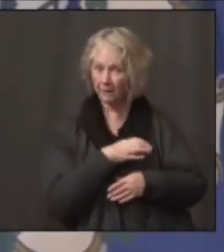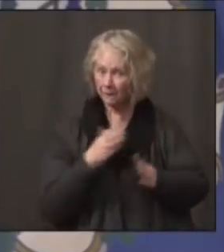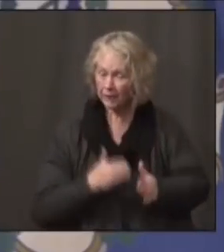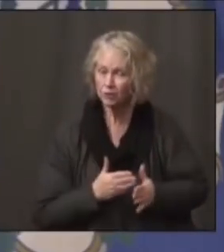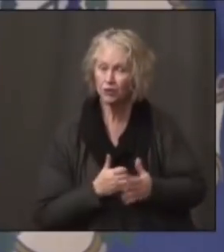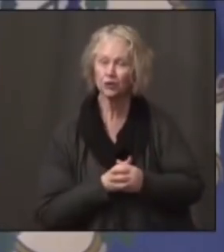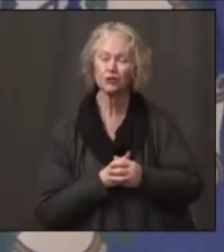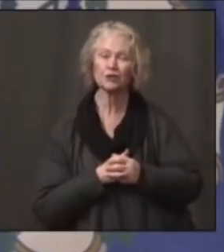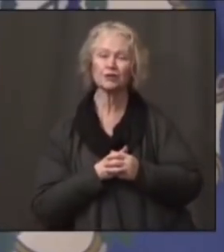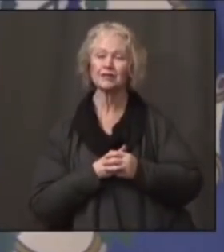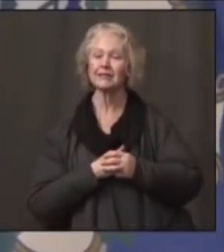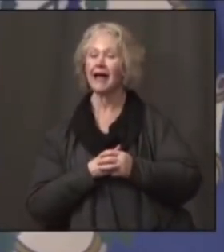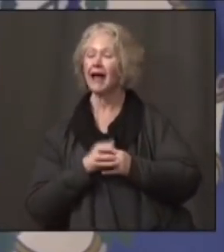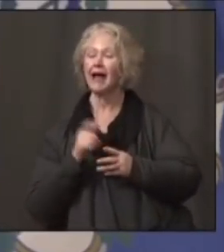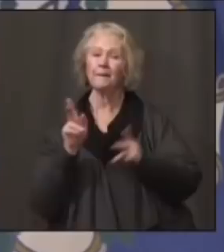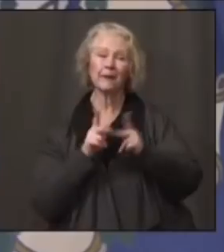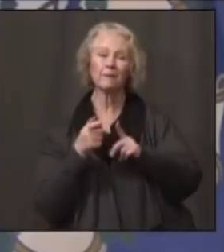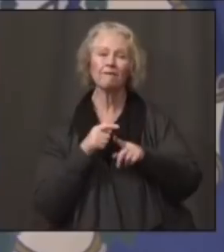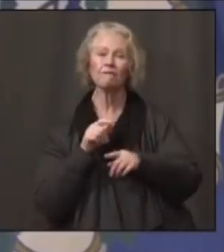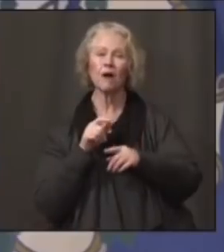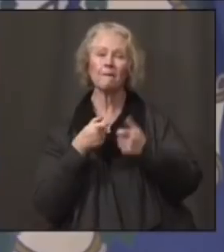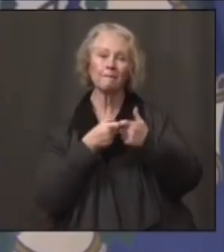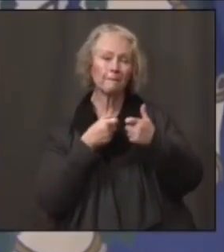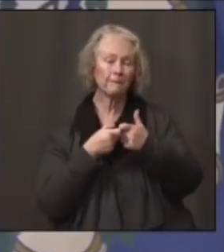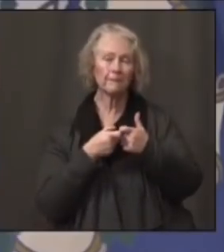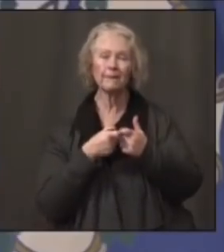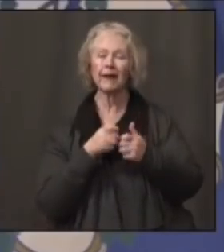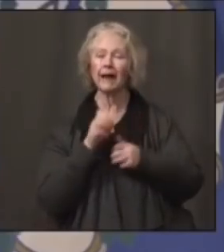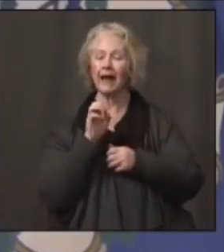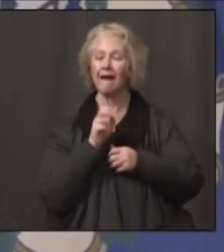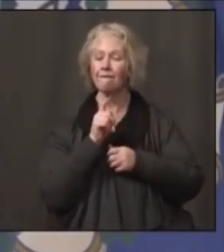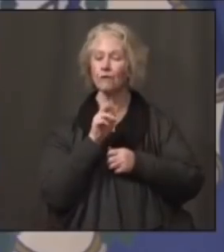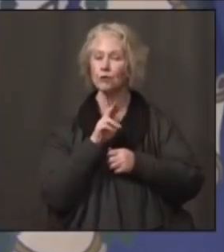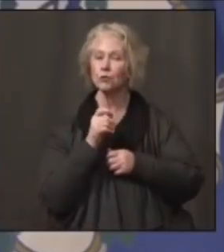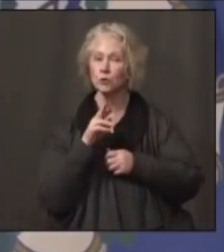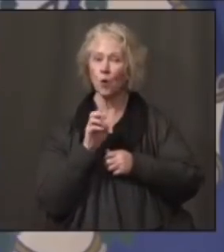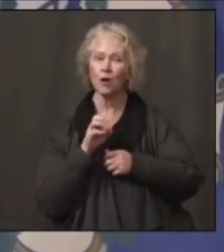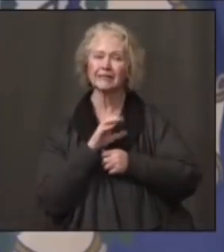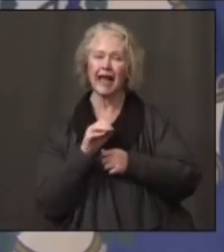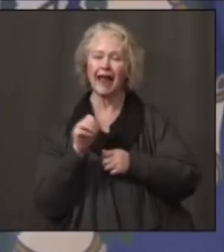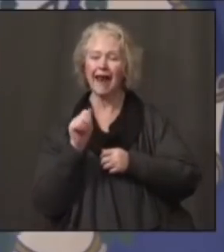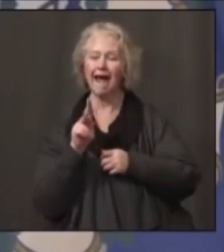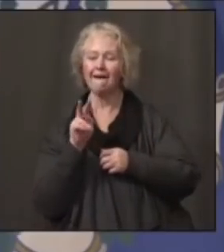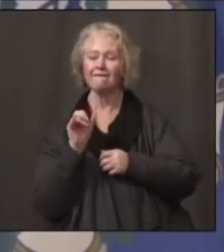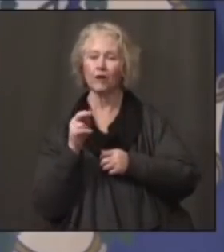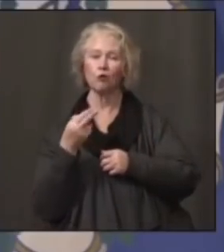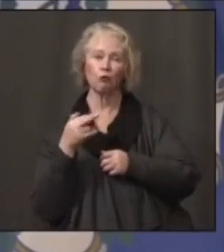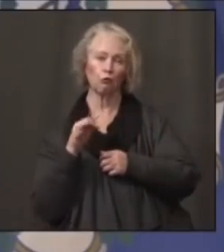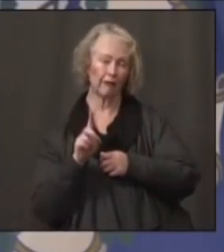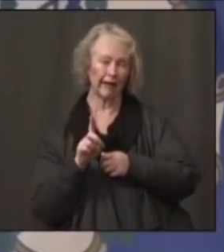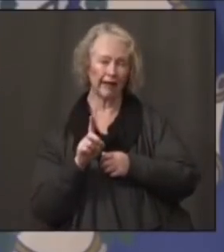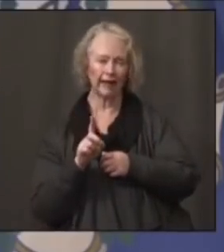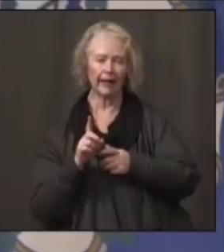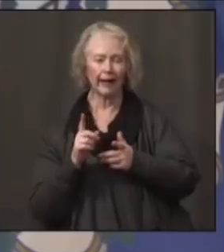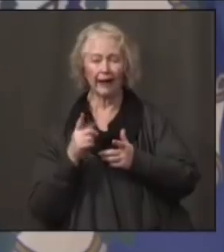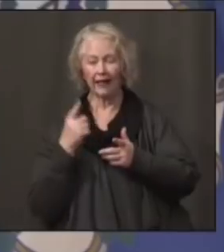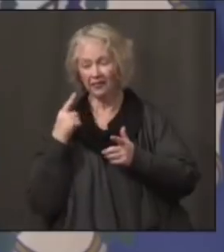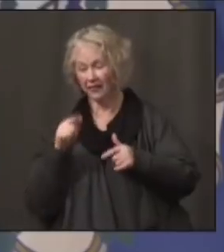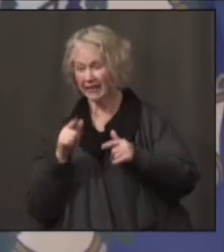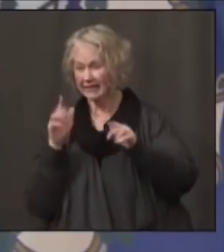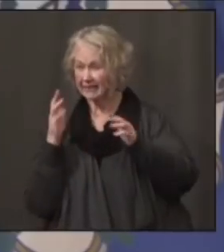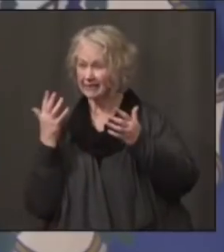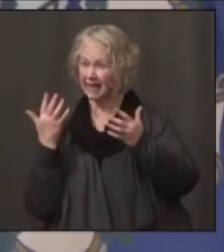and the folks from Eversource and Avangrid. I don't want to downplay what's going to be a heavy snowstorm,